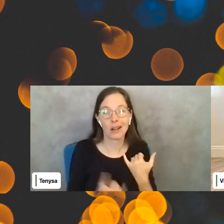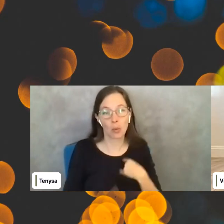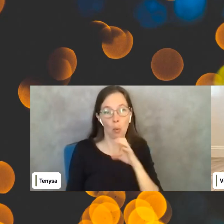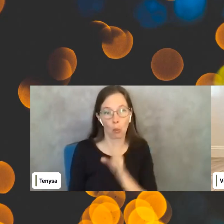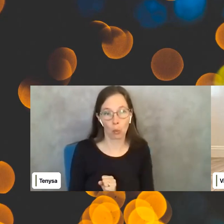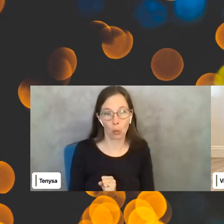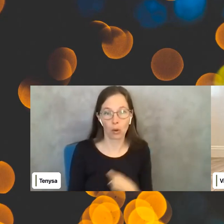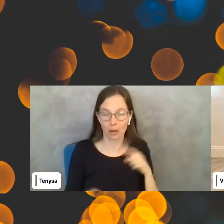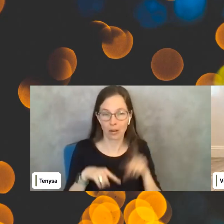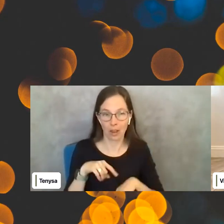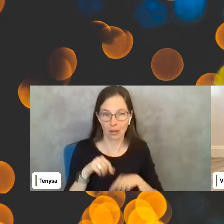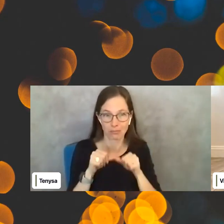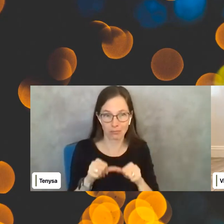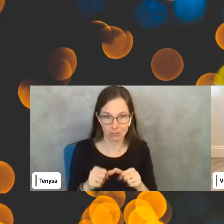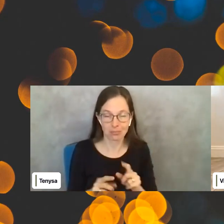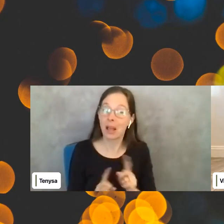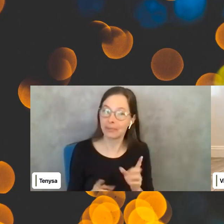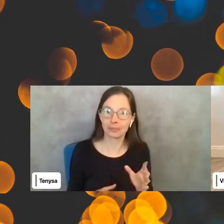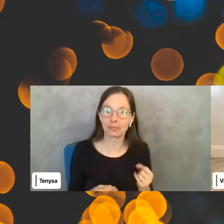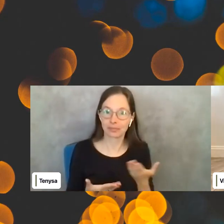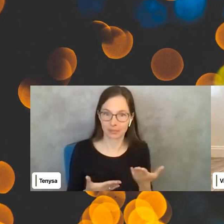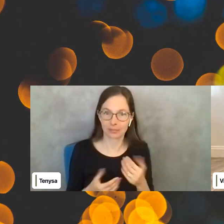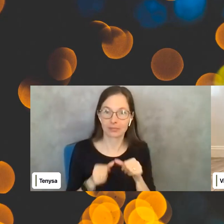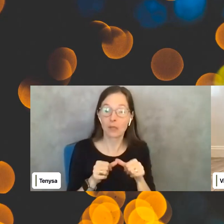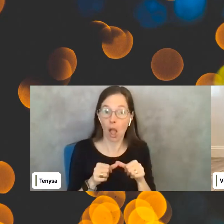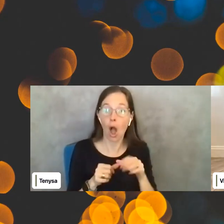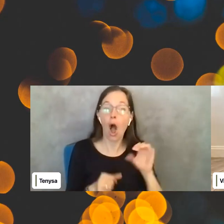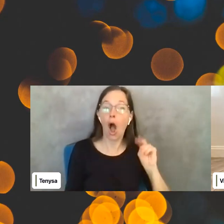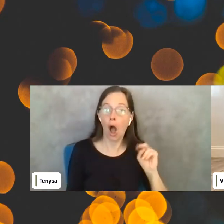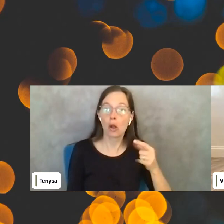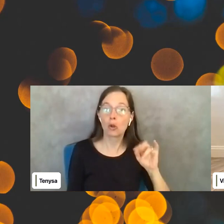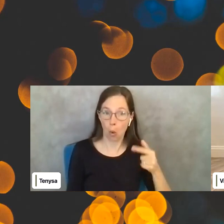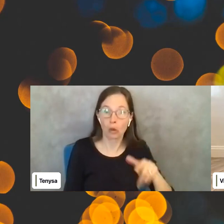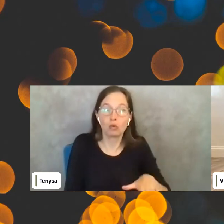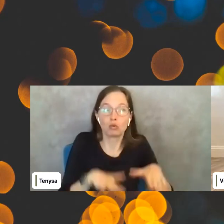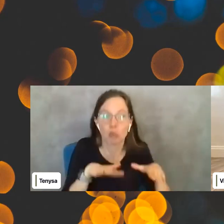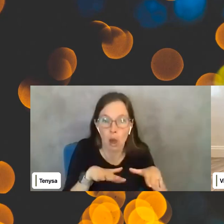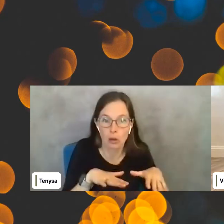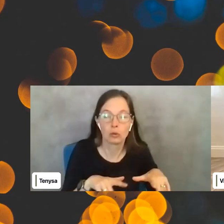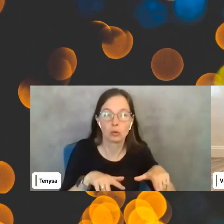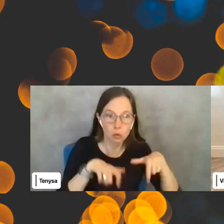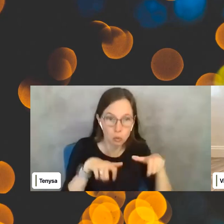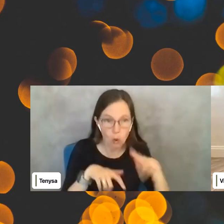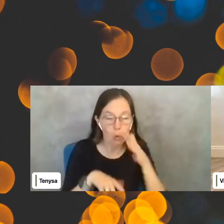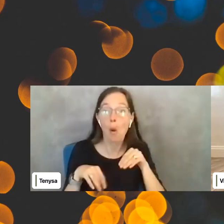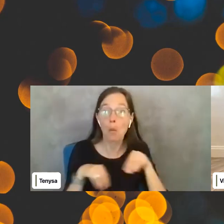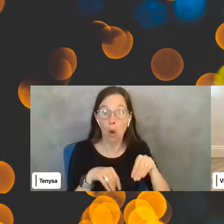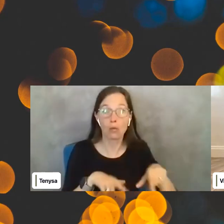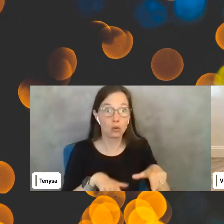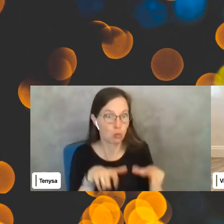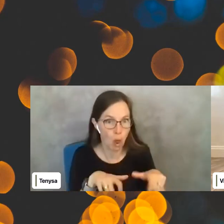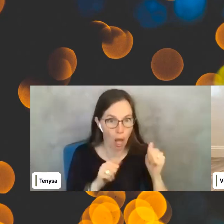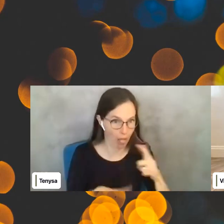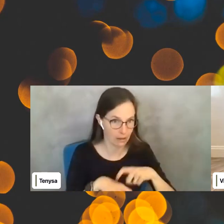and I can't do that anymore. But so this is an ongoing squat and you'll be moving in a squat position like all the time. So get